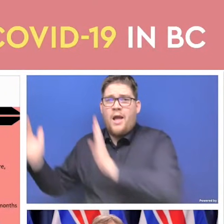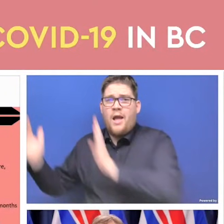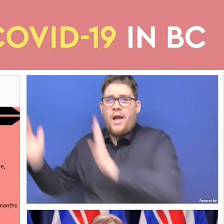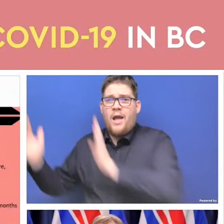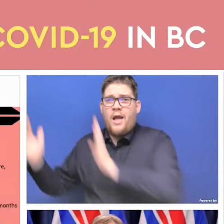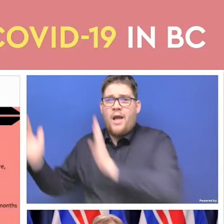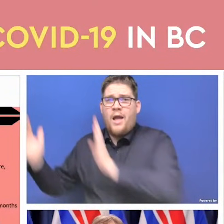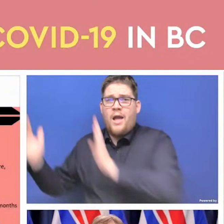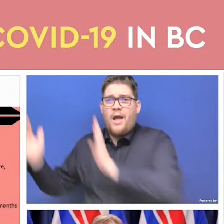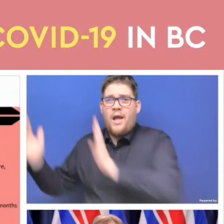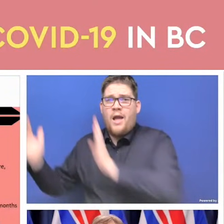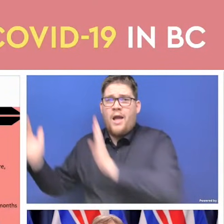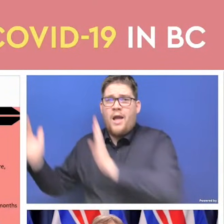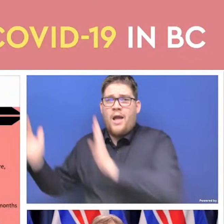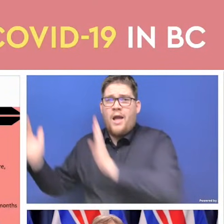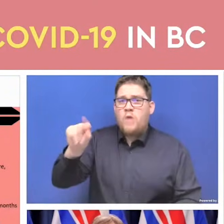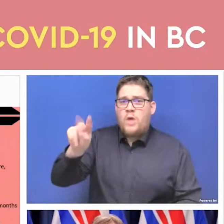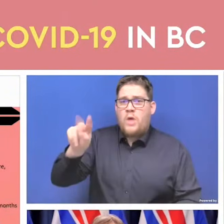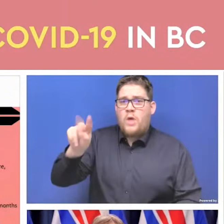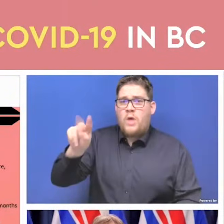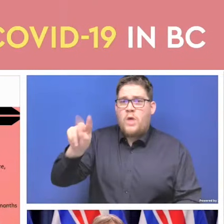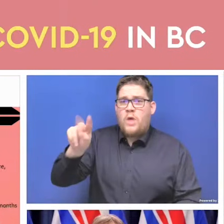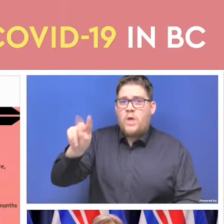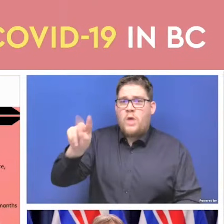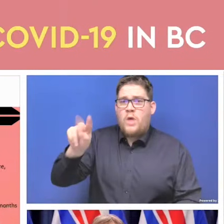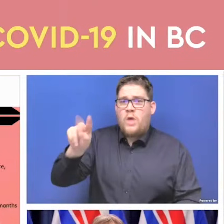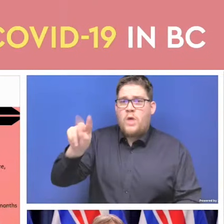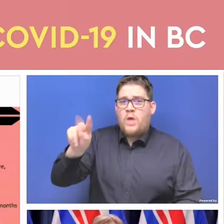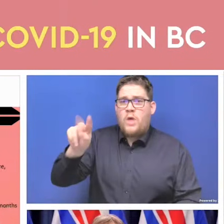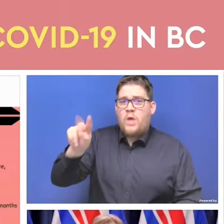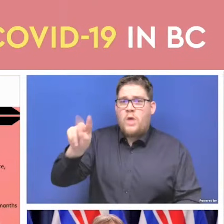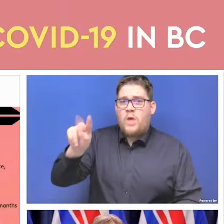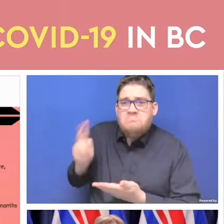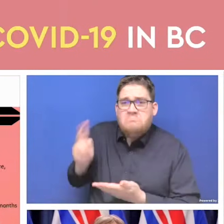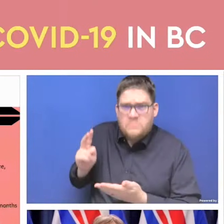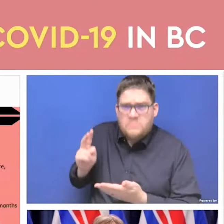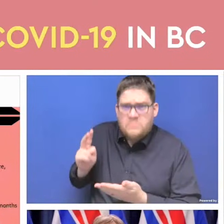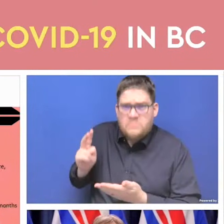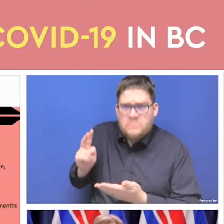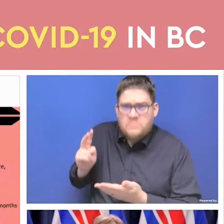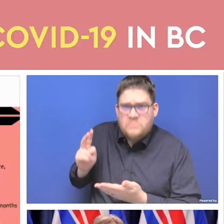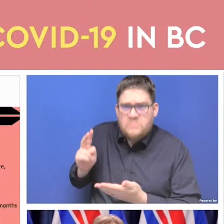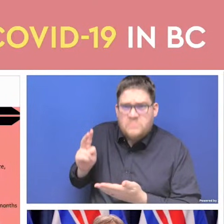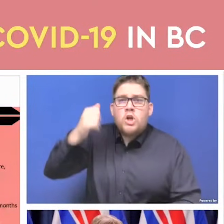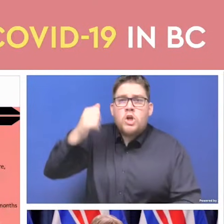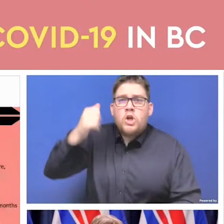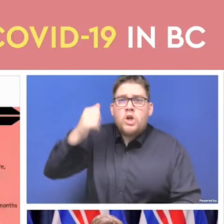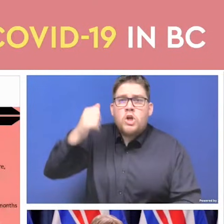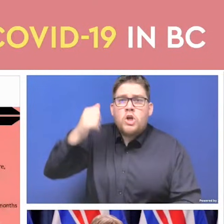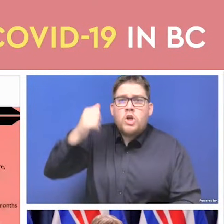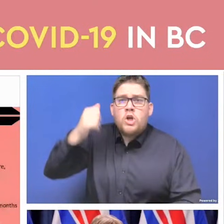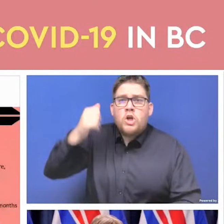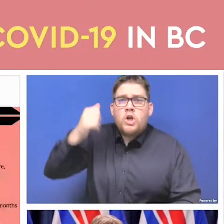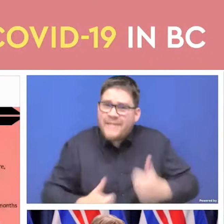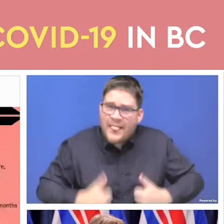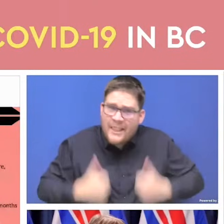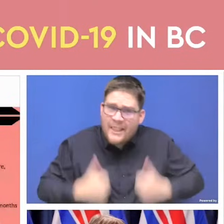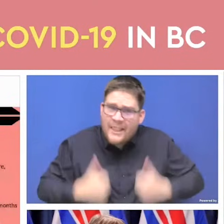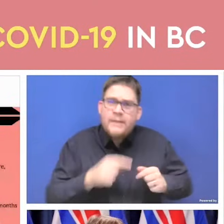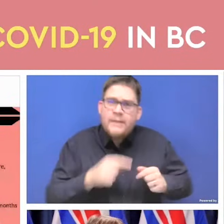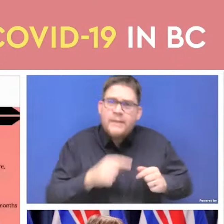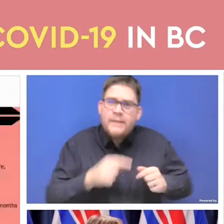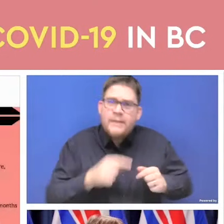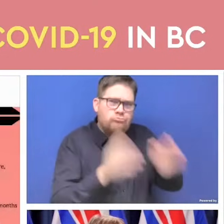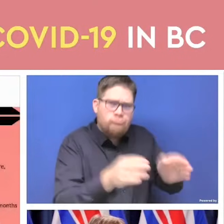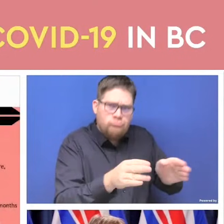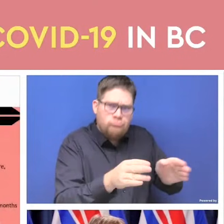actually started a couple of weeks ago with long-term care and assisted living, and it will run all the way to the end of May. And, you know, to